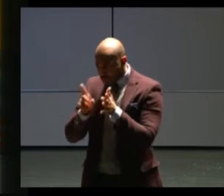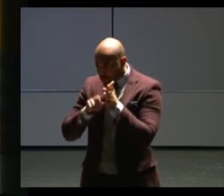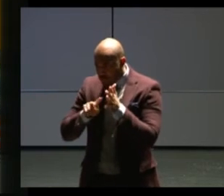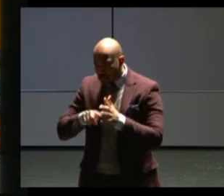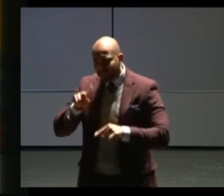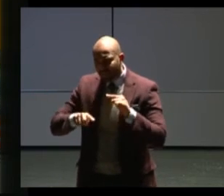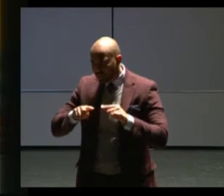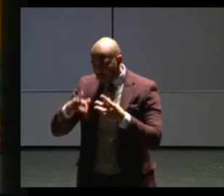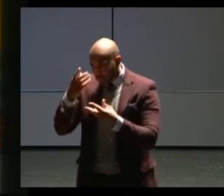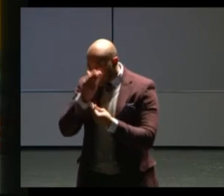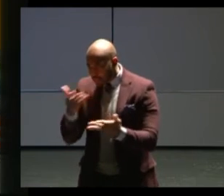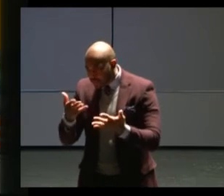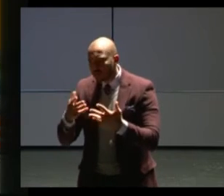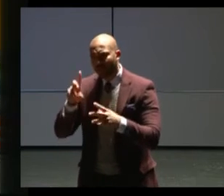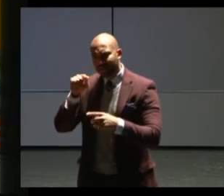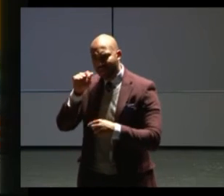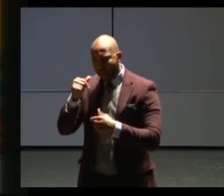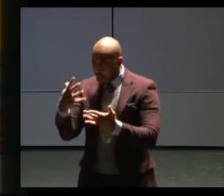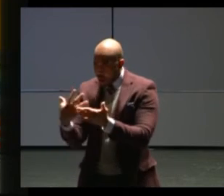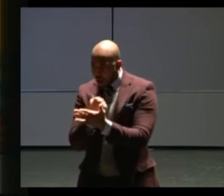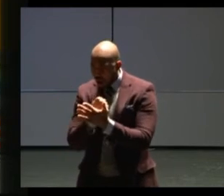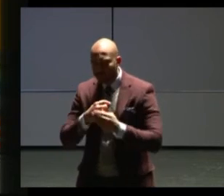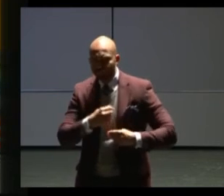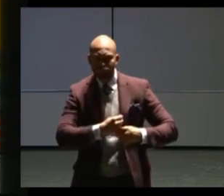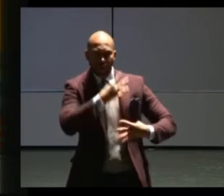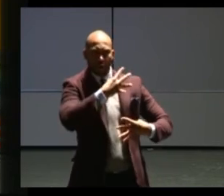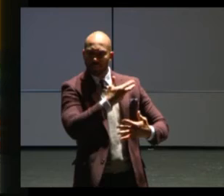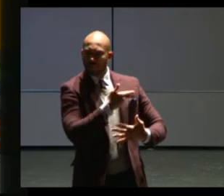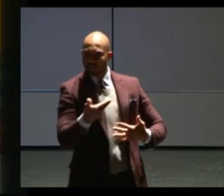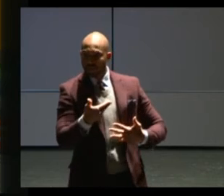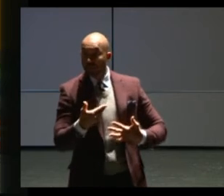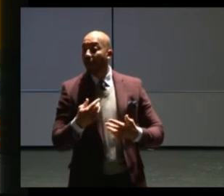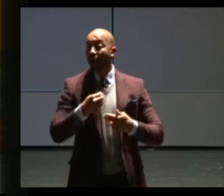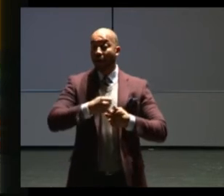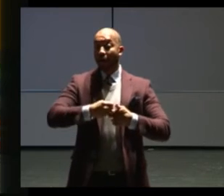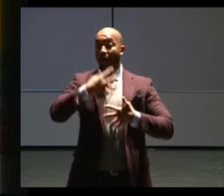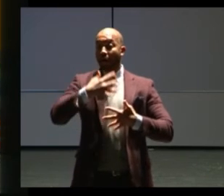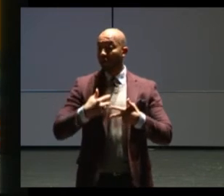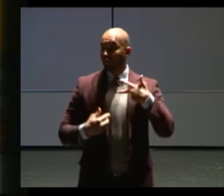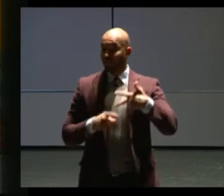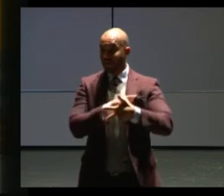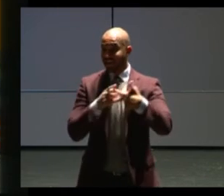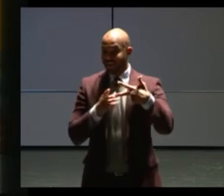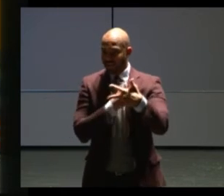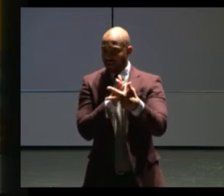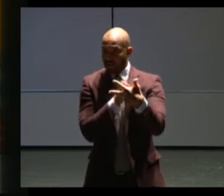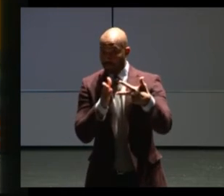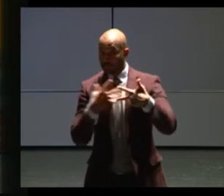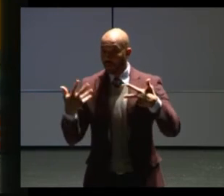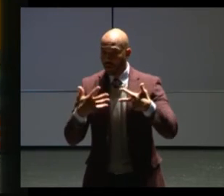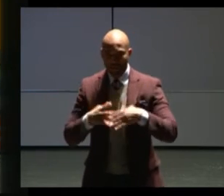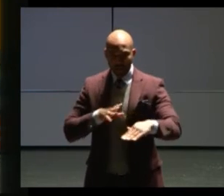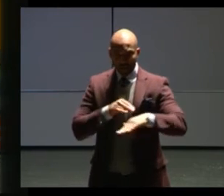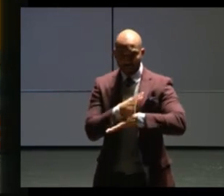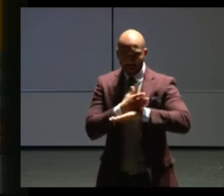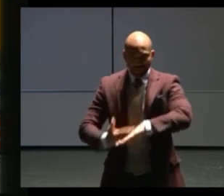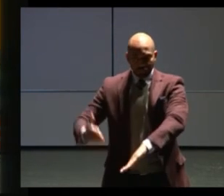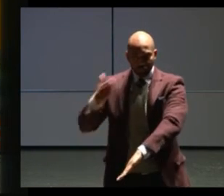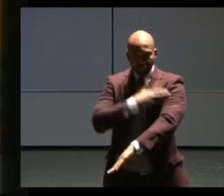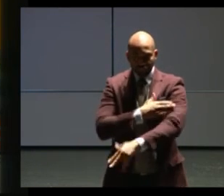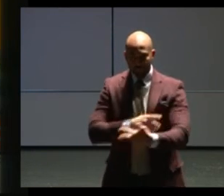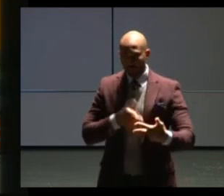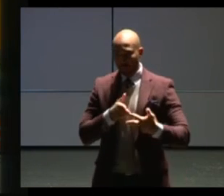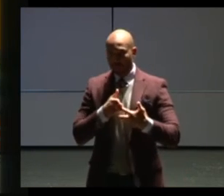came up with a number of suggestions. Three of the themes that came together included advising enhancements and hiring